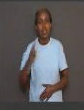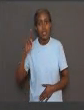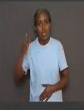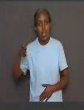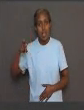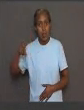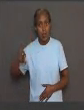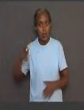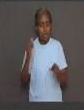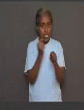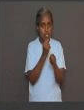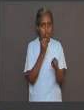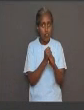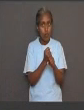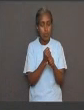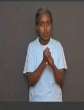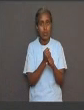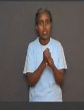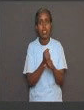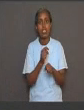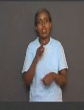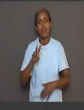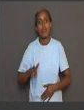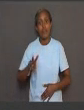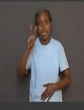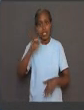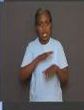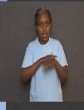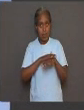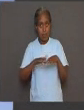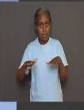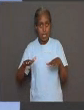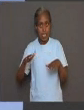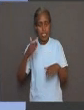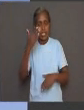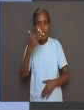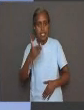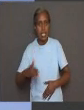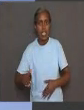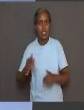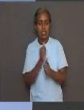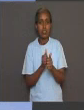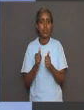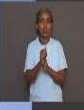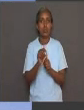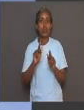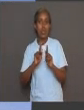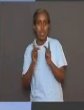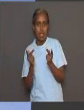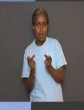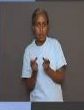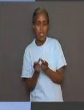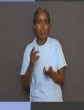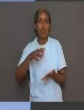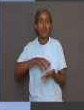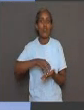is formed when a vertical plane slices through a pair of